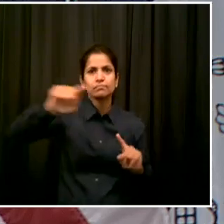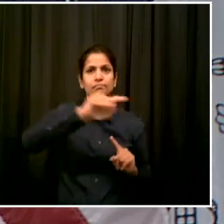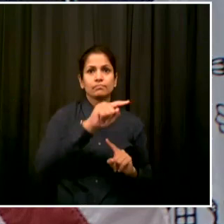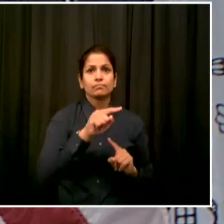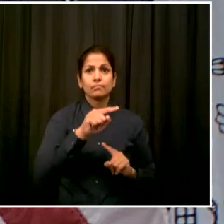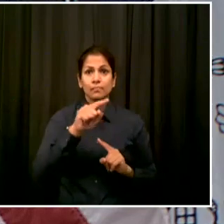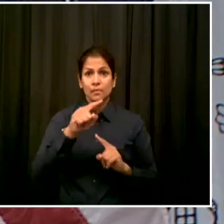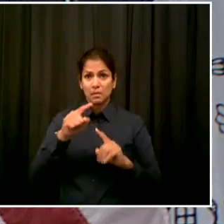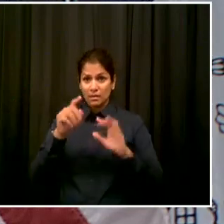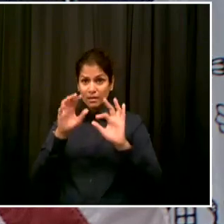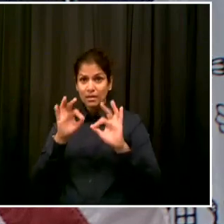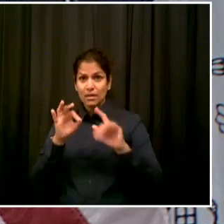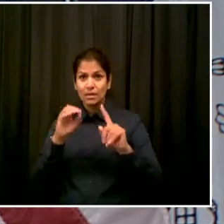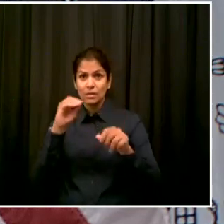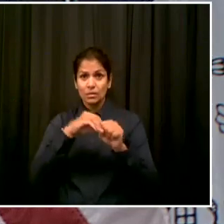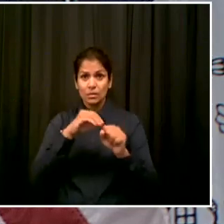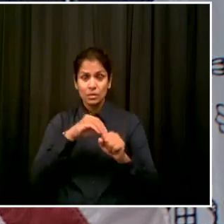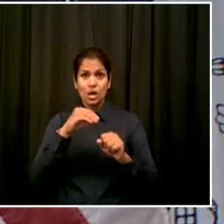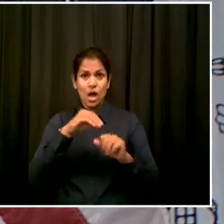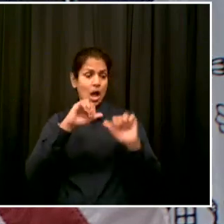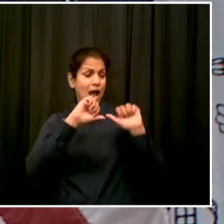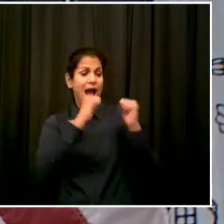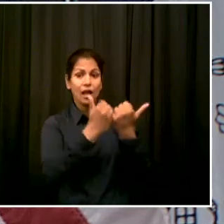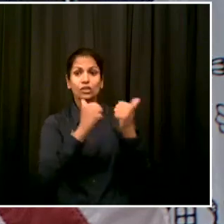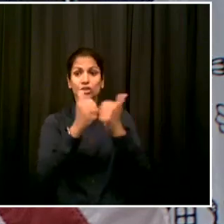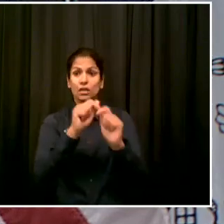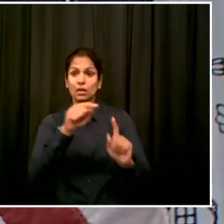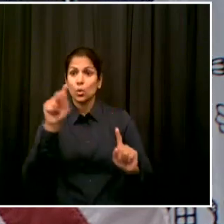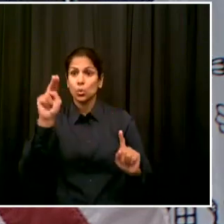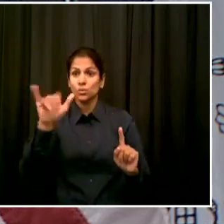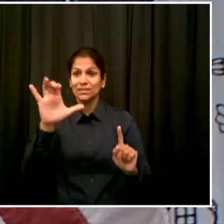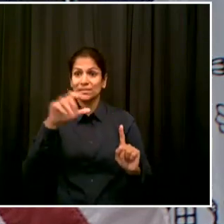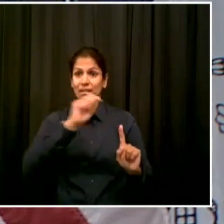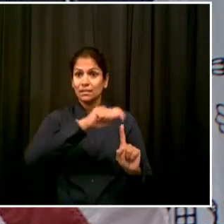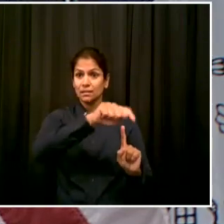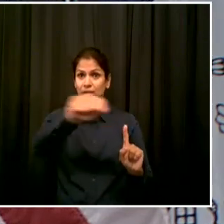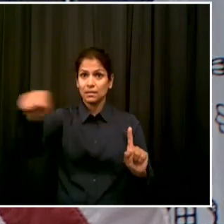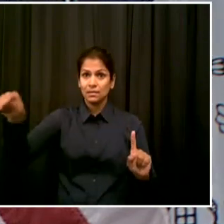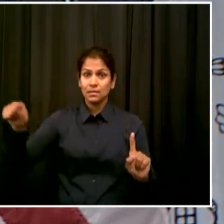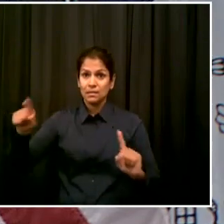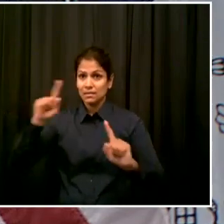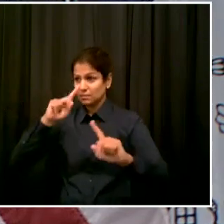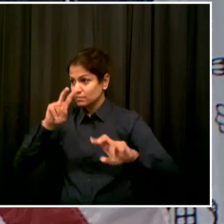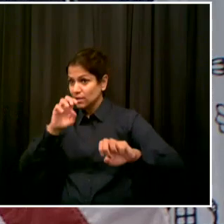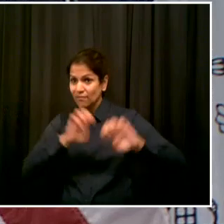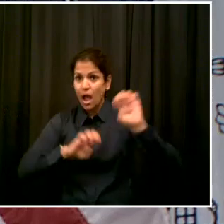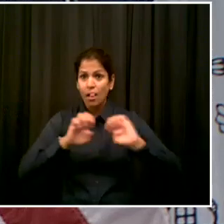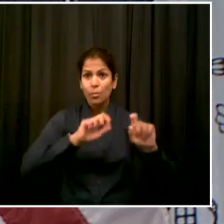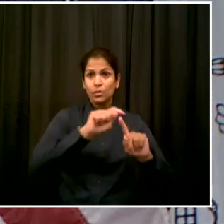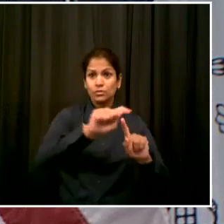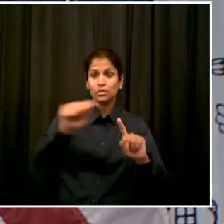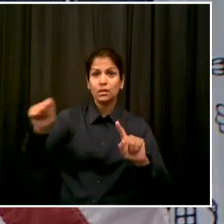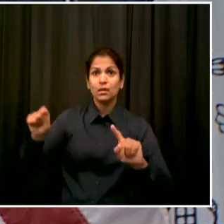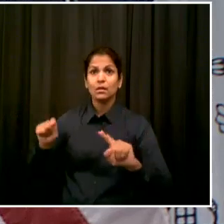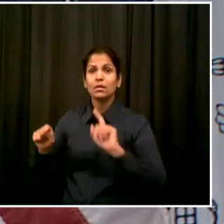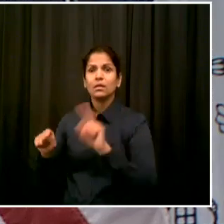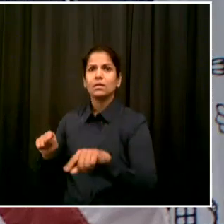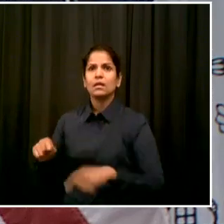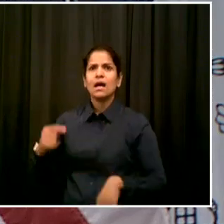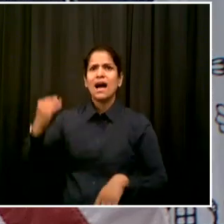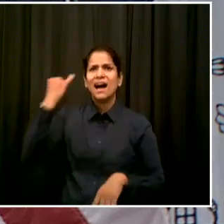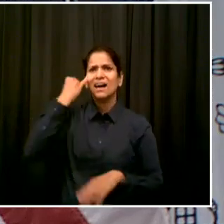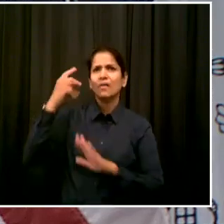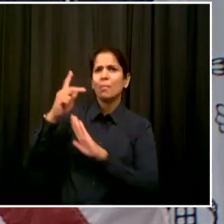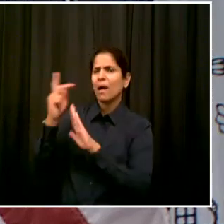it, identify it, catalog it, and then attack it and tear it down with real immediate policy changes, budget changes, you